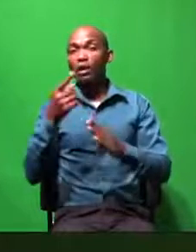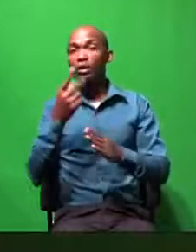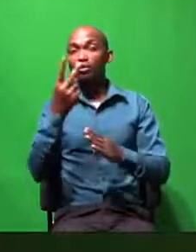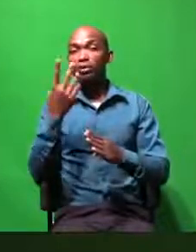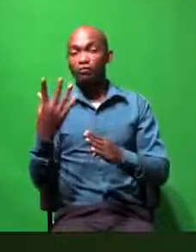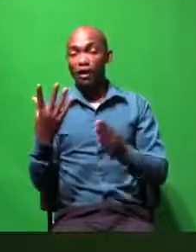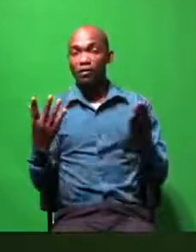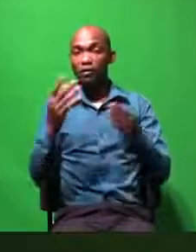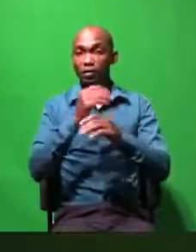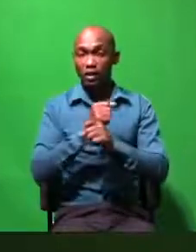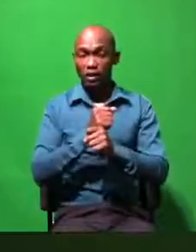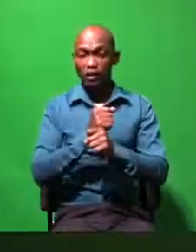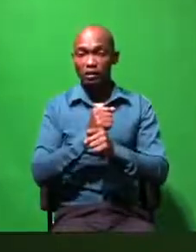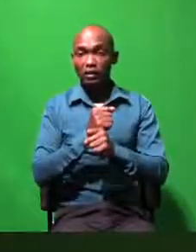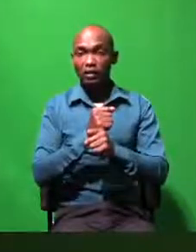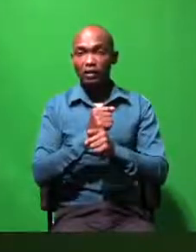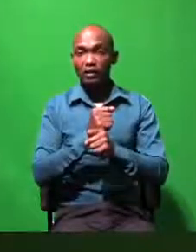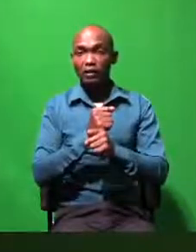is